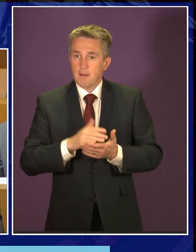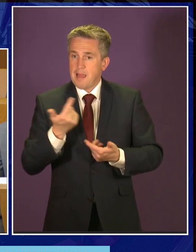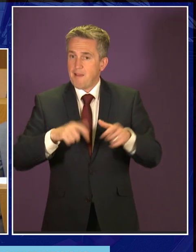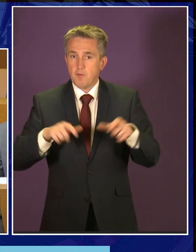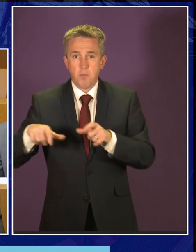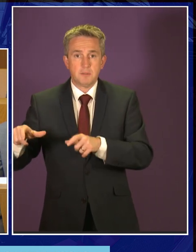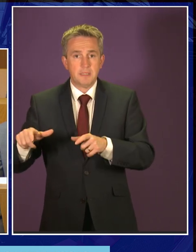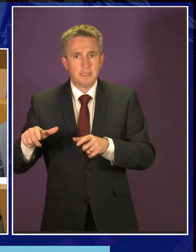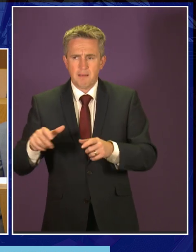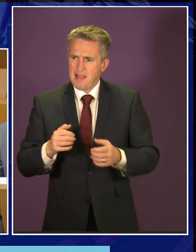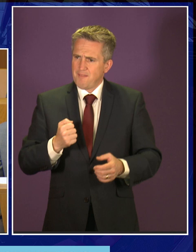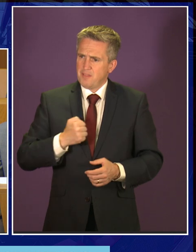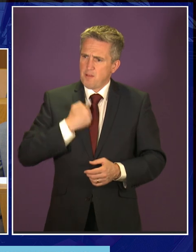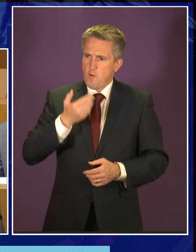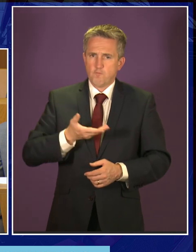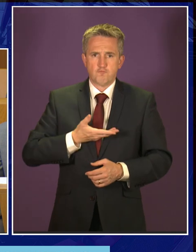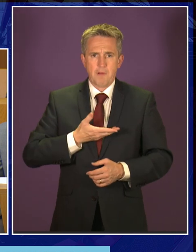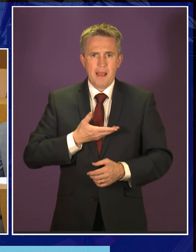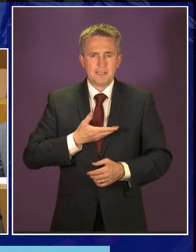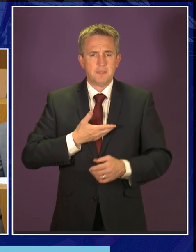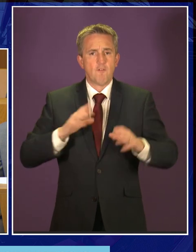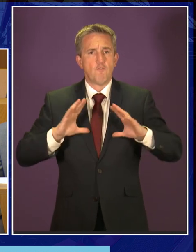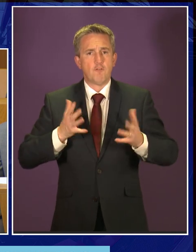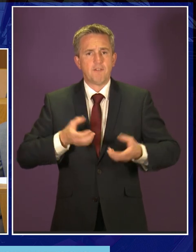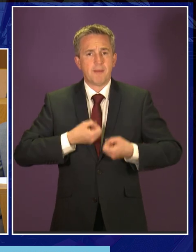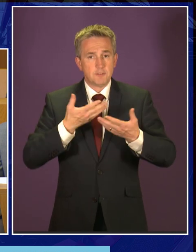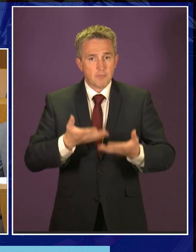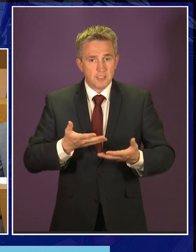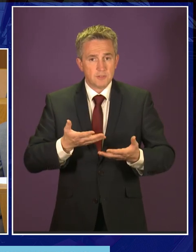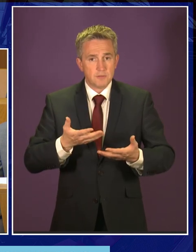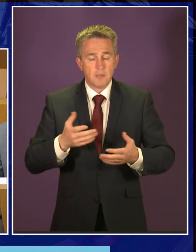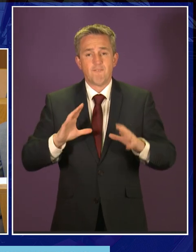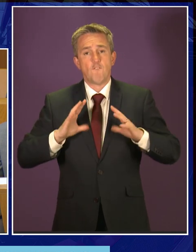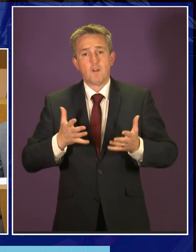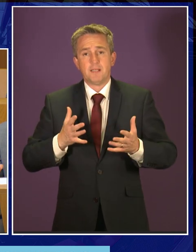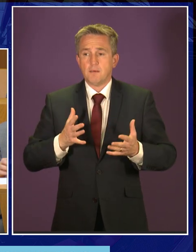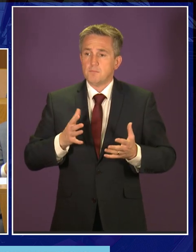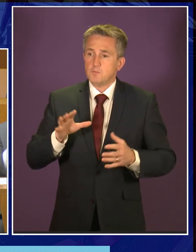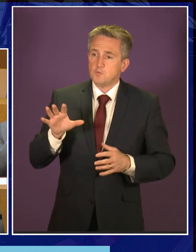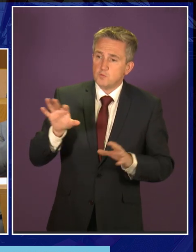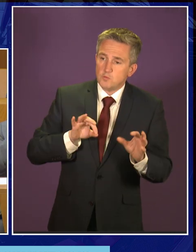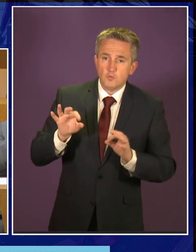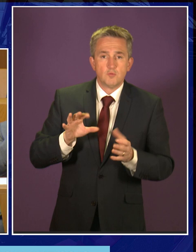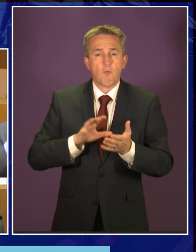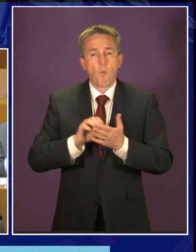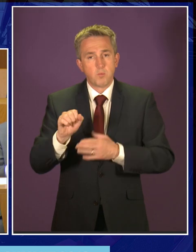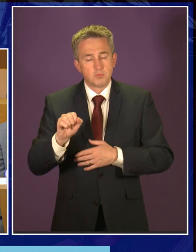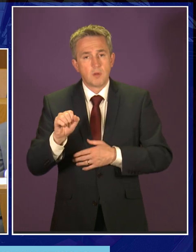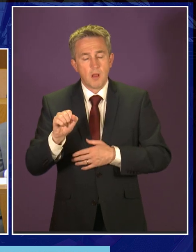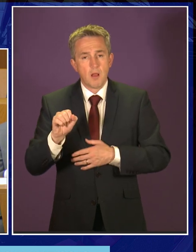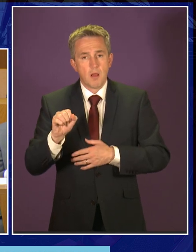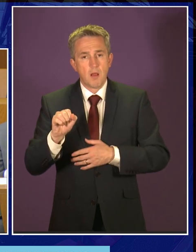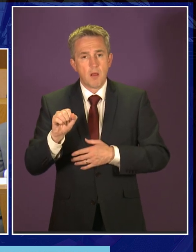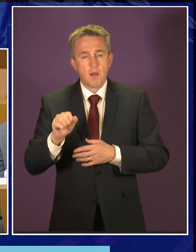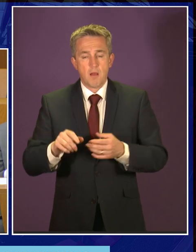to freedom of expression and freedom to enjoy culture. In order to achieve complete